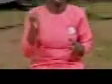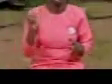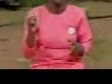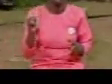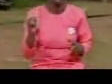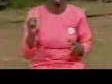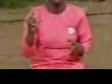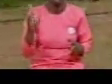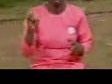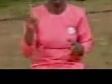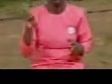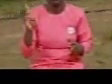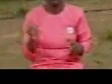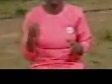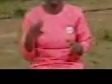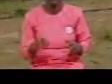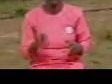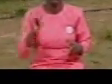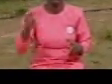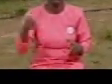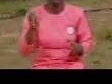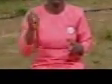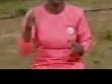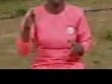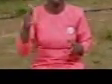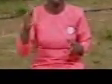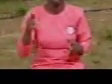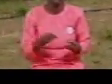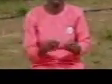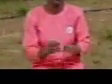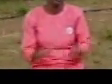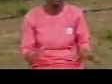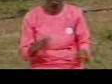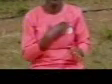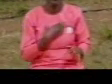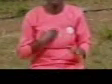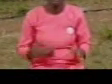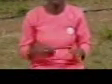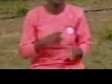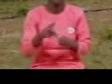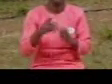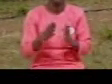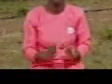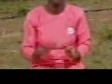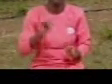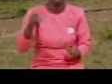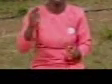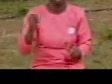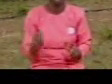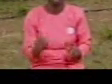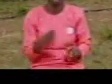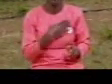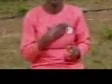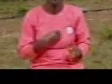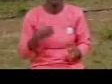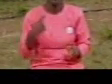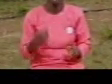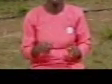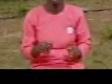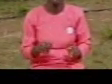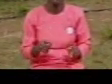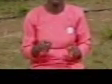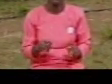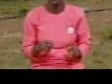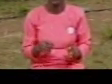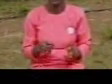Ijeruland. We have former Professor John Akintola, and we have the Aregun of Okelerin, and